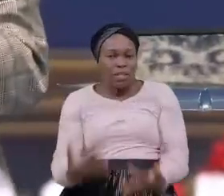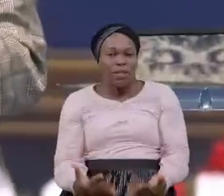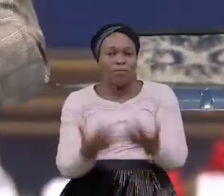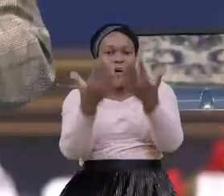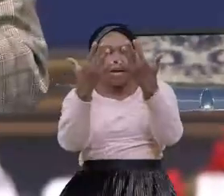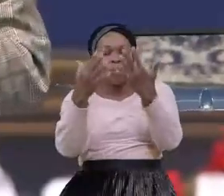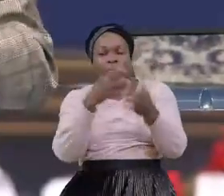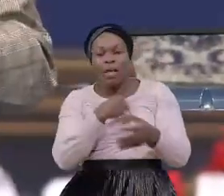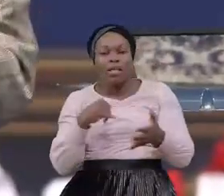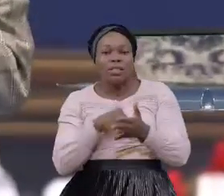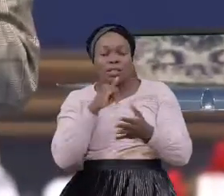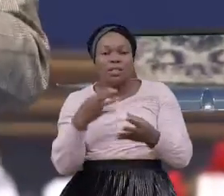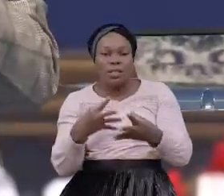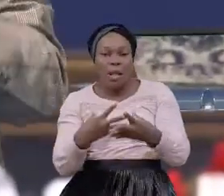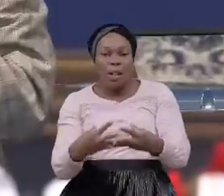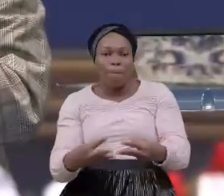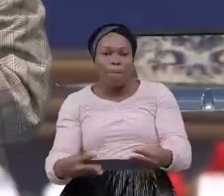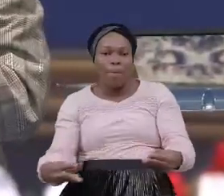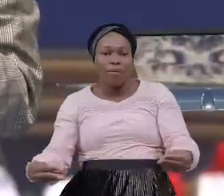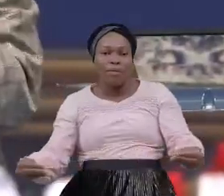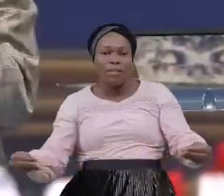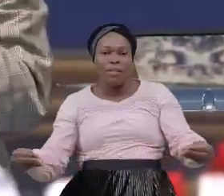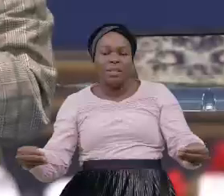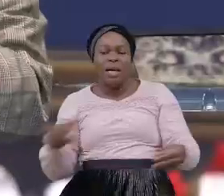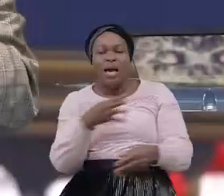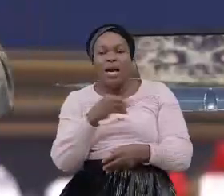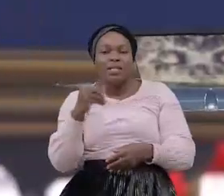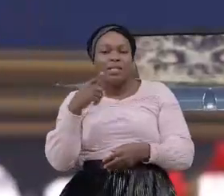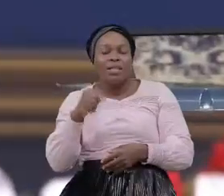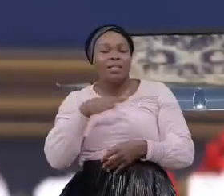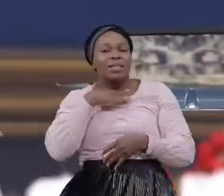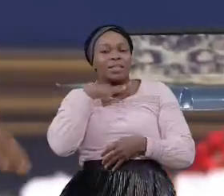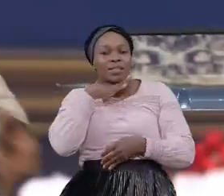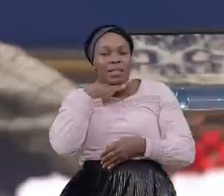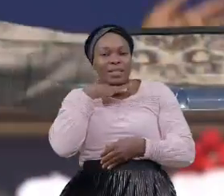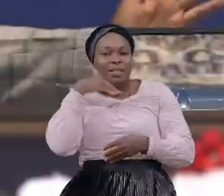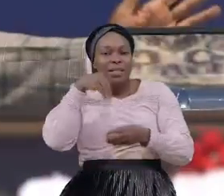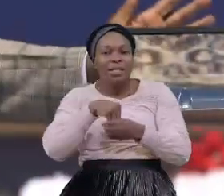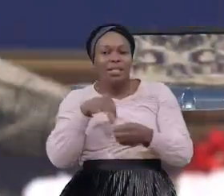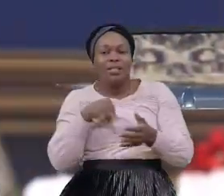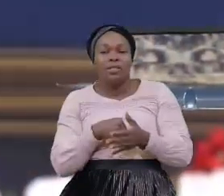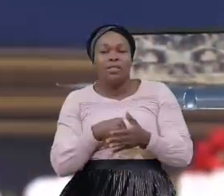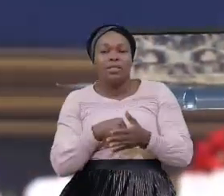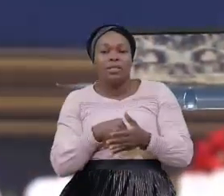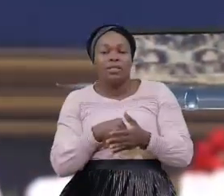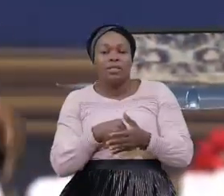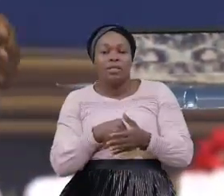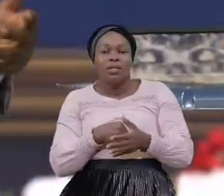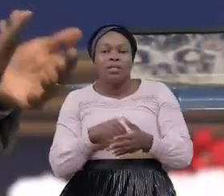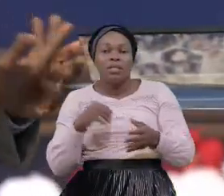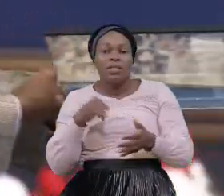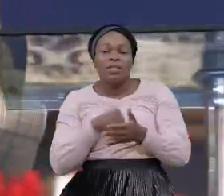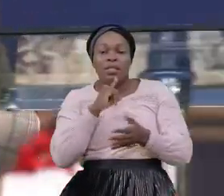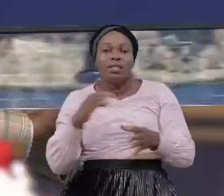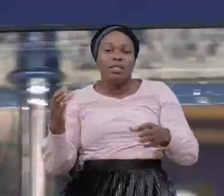the impurities, the ores, we call them ore, the ores, all those things are melted away,